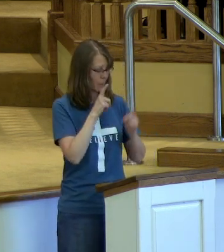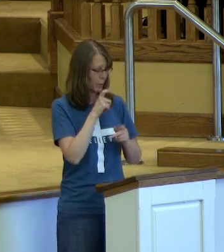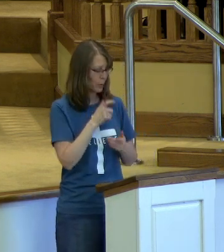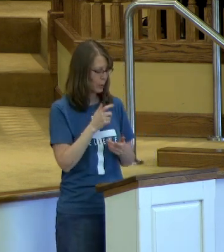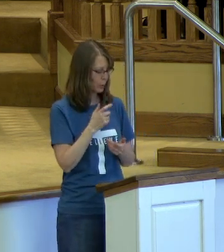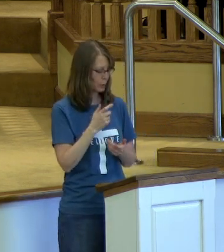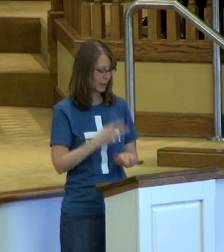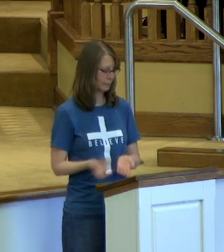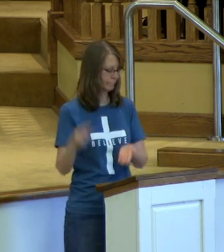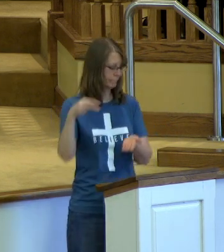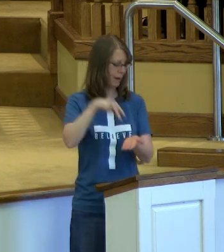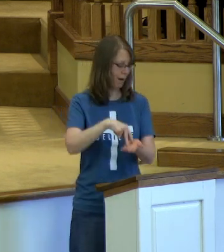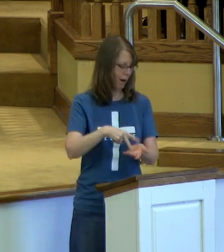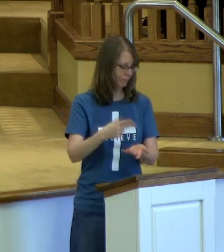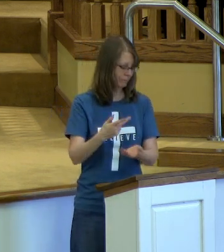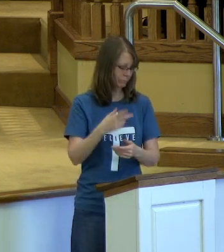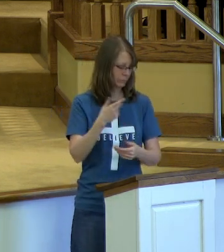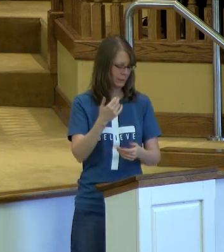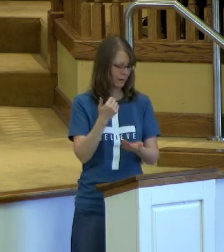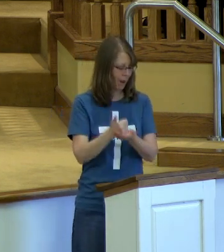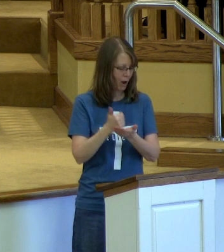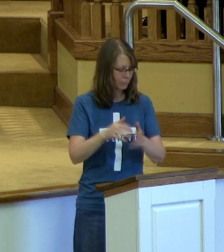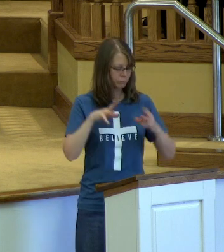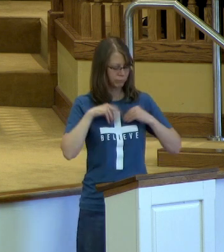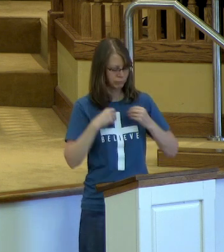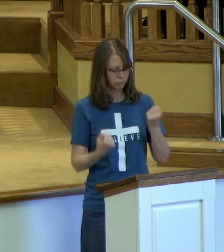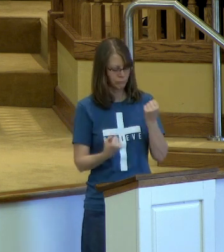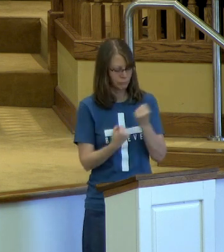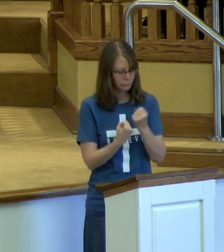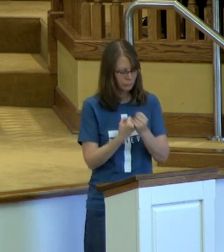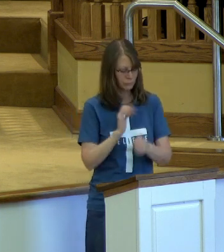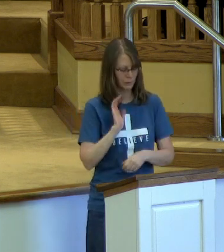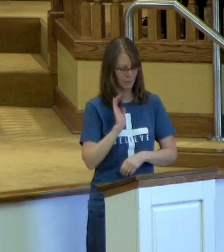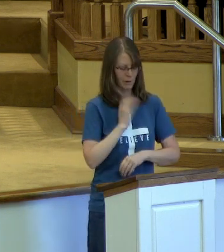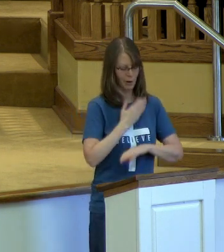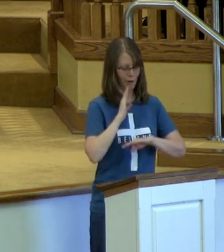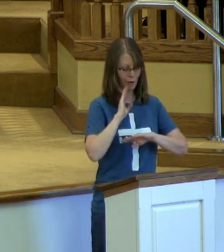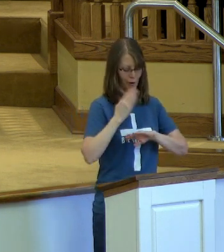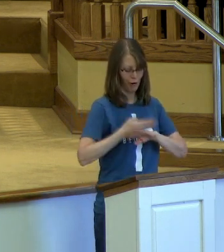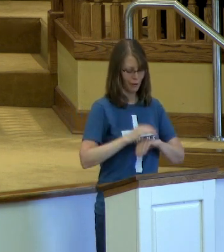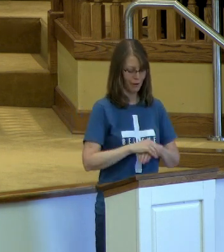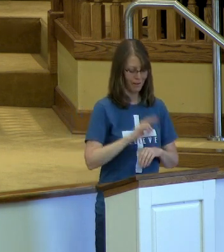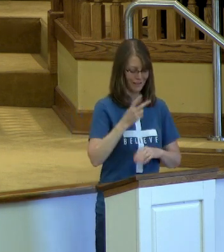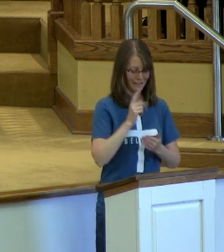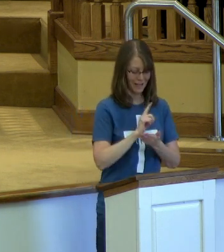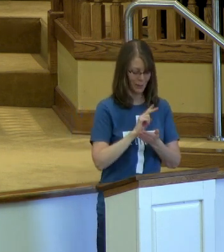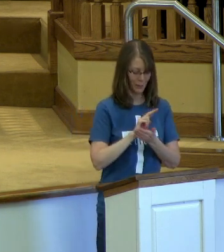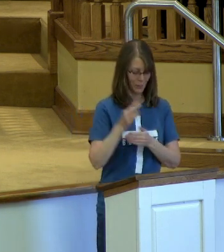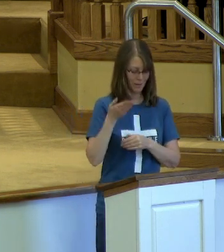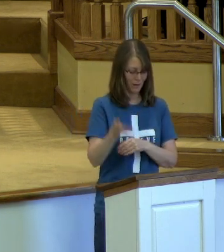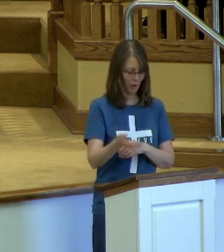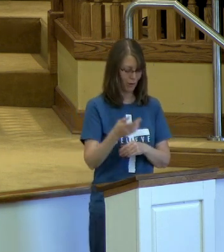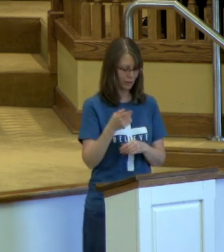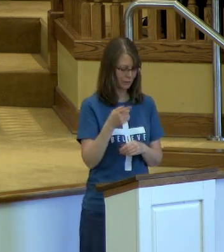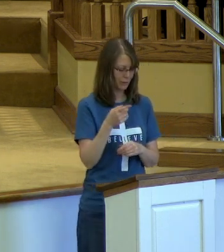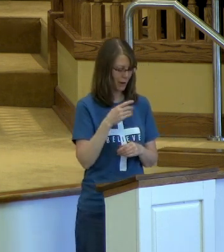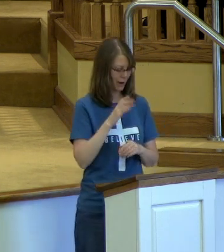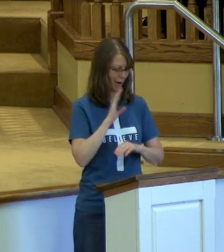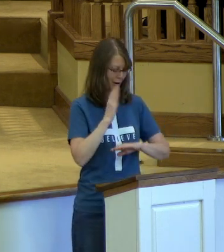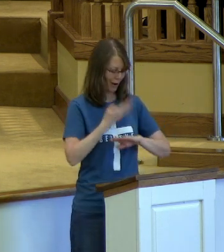to be there at this important time of transition in her life. On her second week there, she was hired full-time at Brahms, a fast